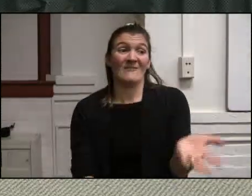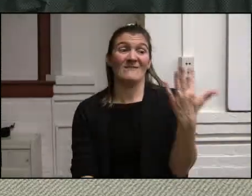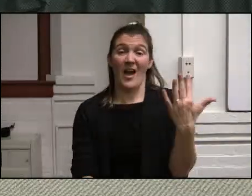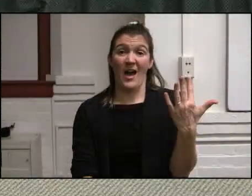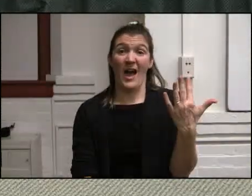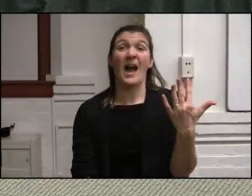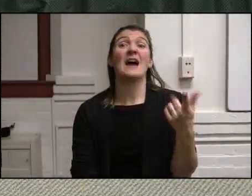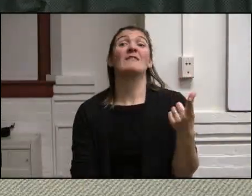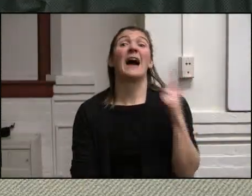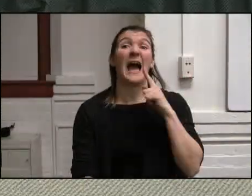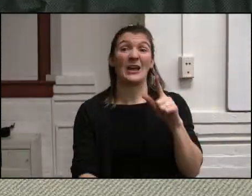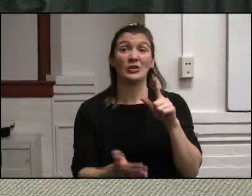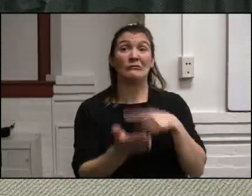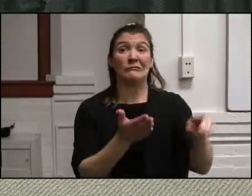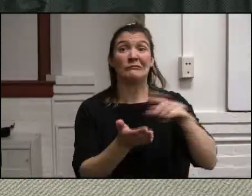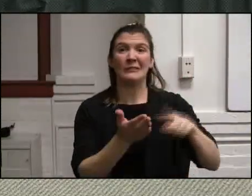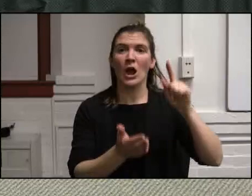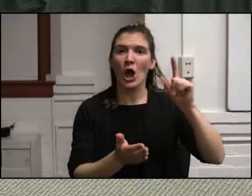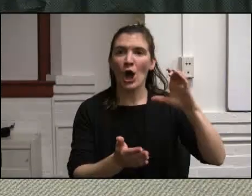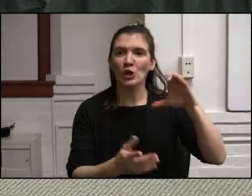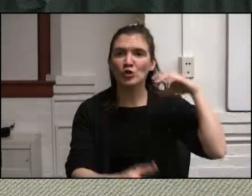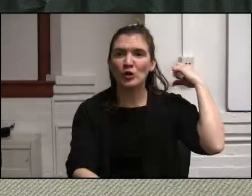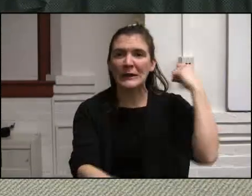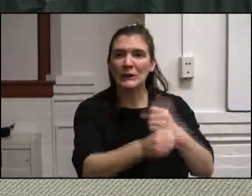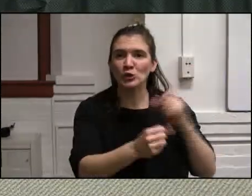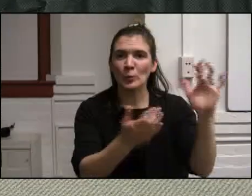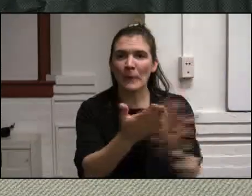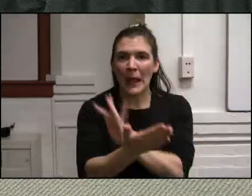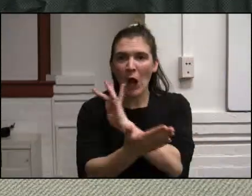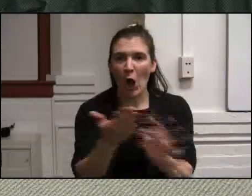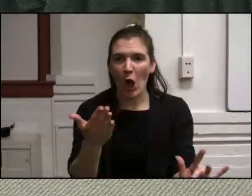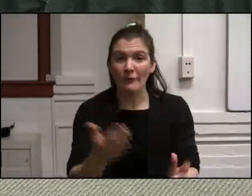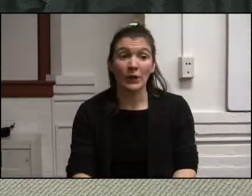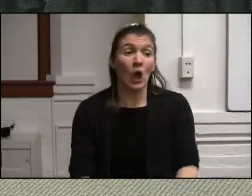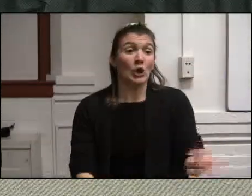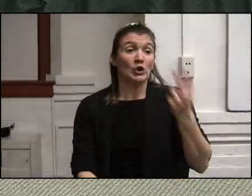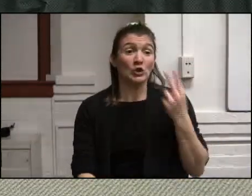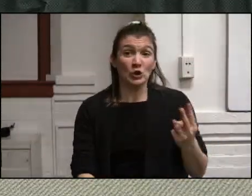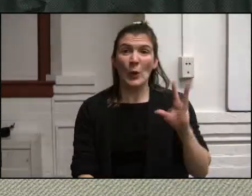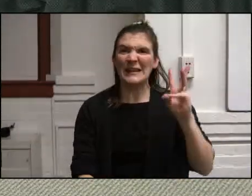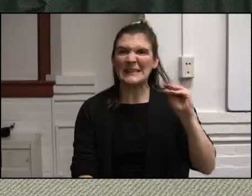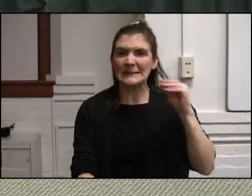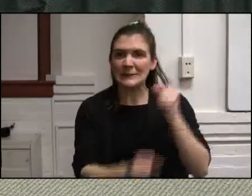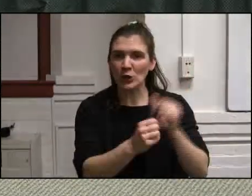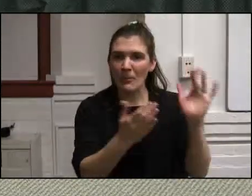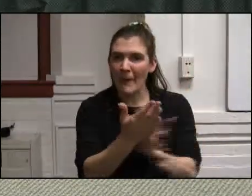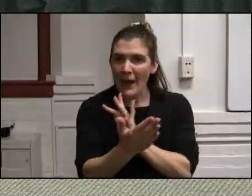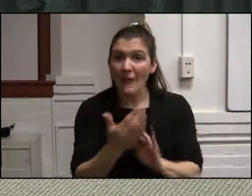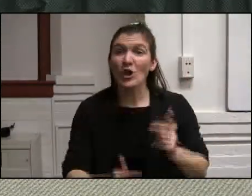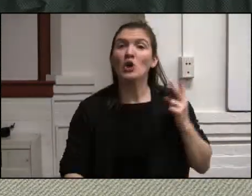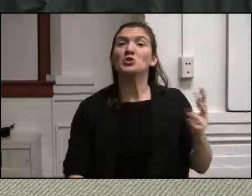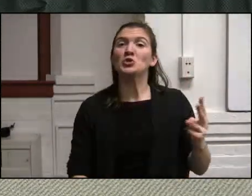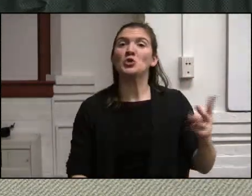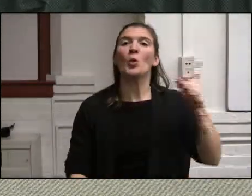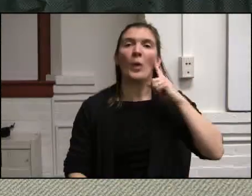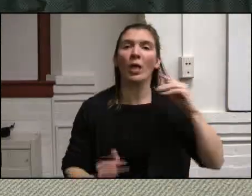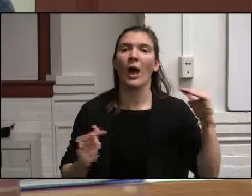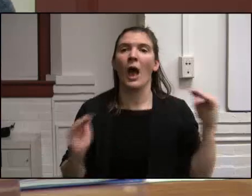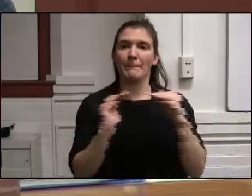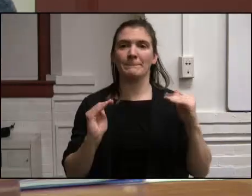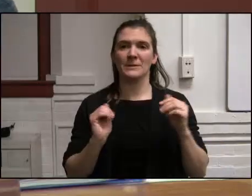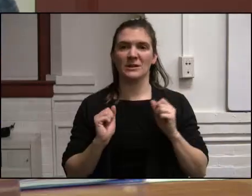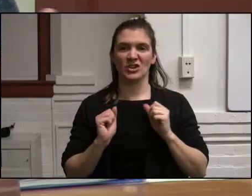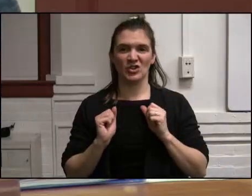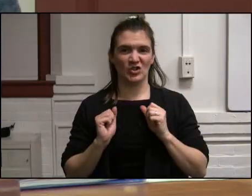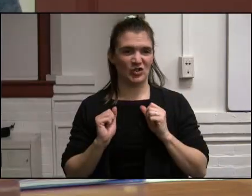an estimated repayment period of 100 years. 2 projects were pegged at over 60 years, and only 2 were slated to break even.